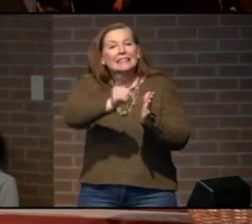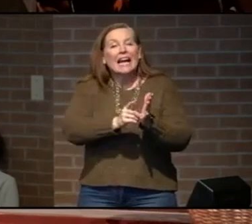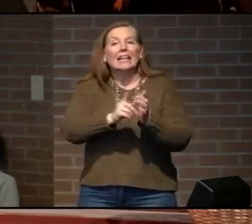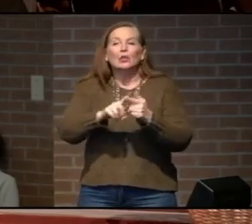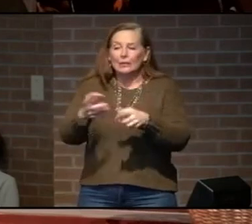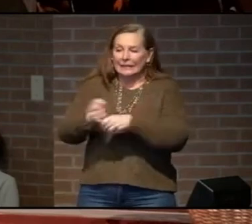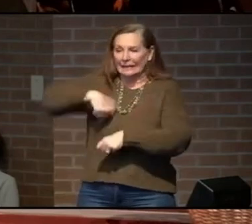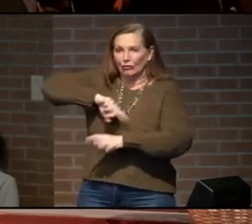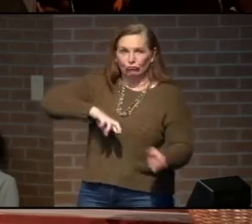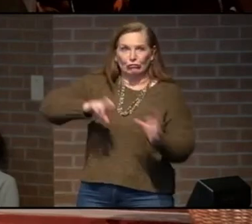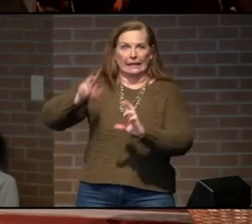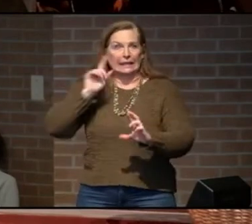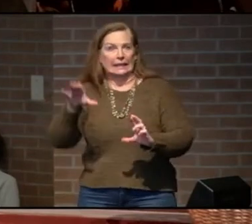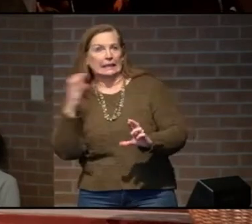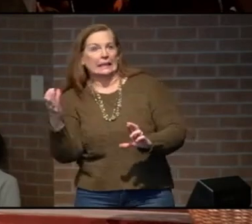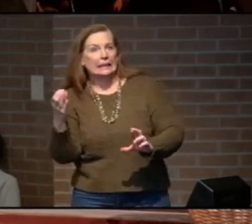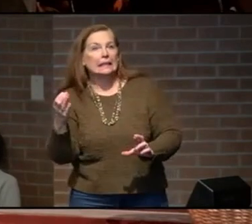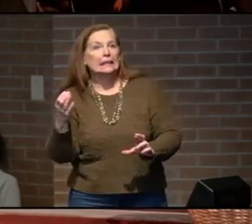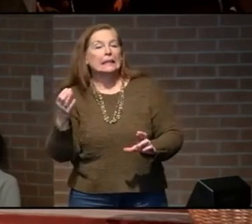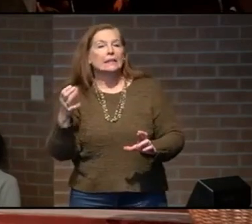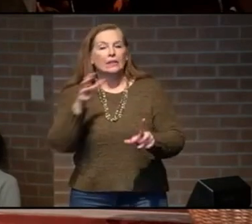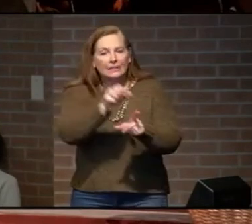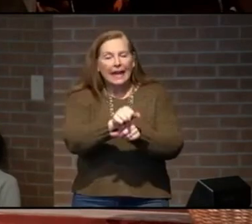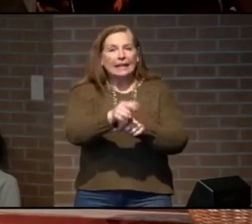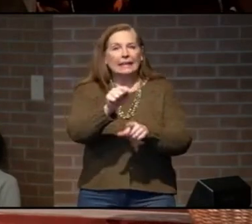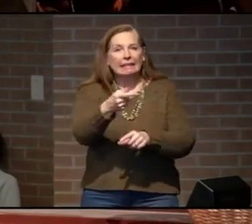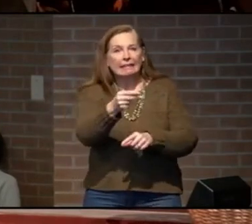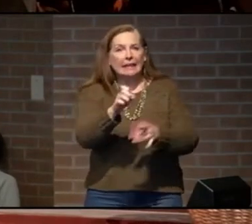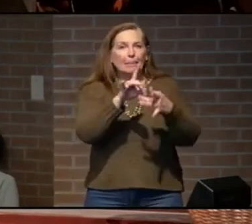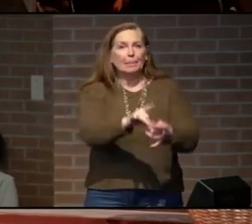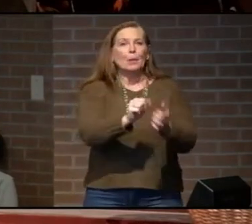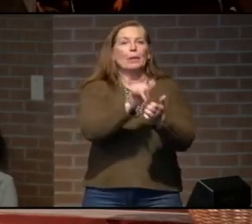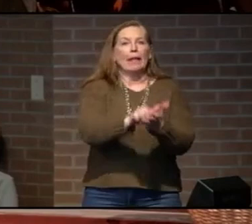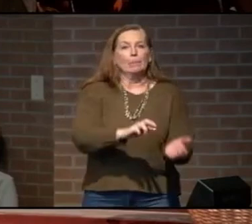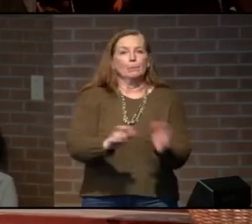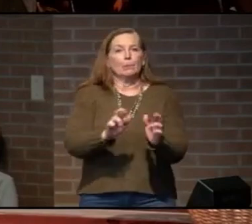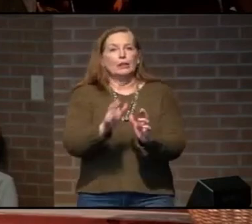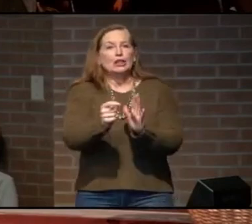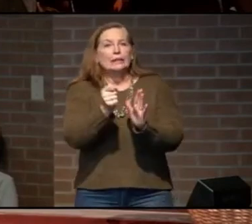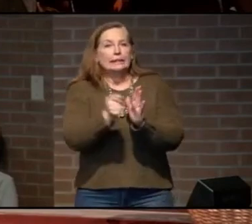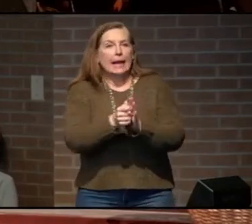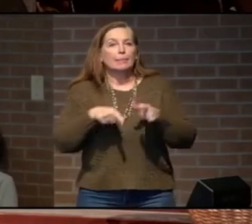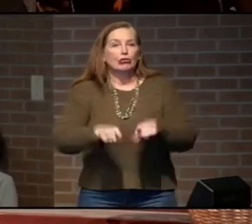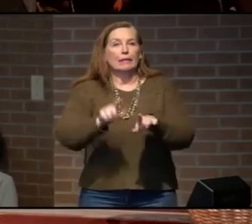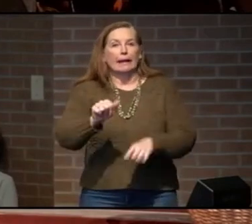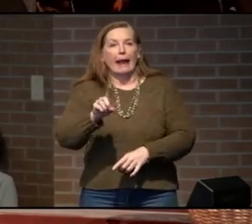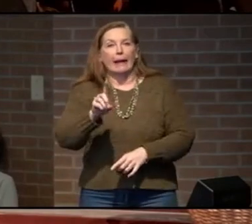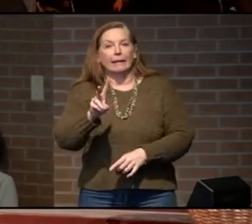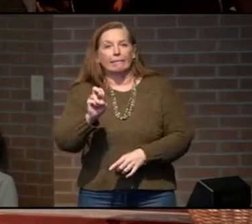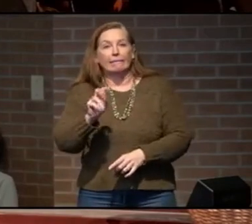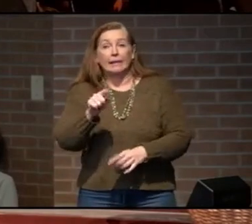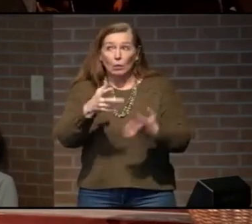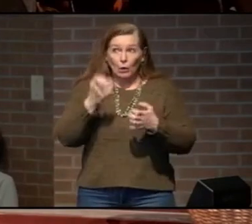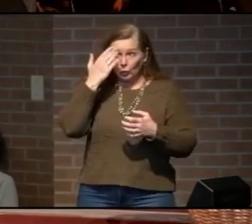get us ready for Christmas. So they're tackling themes that have to do with that preparation time during Advent. If you'd like to know more, you can go to the